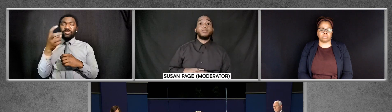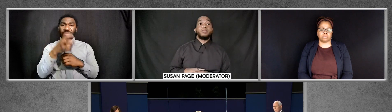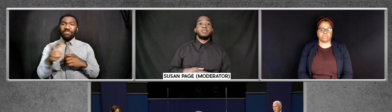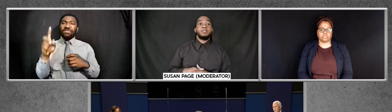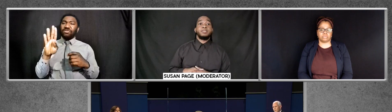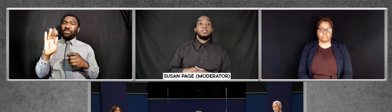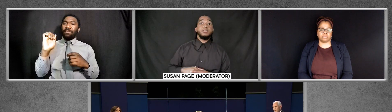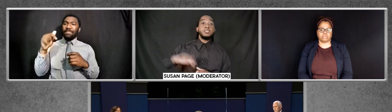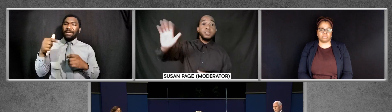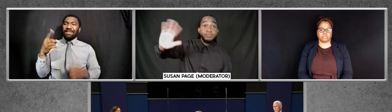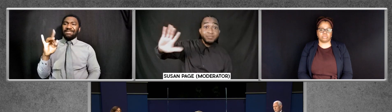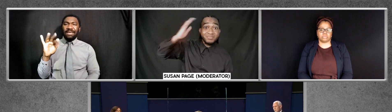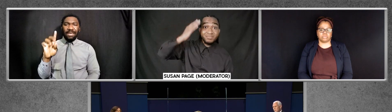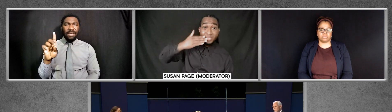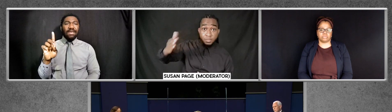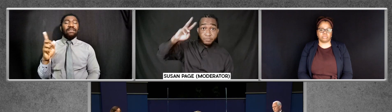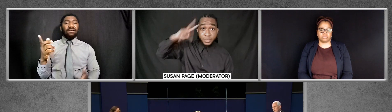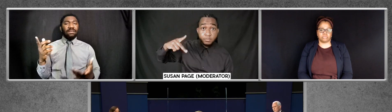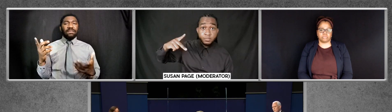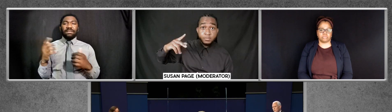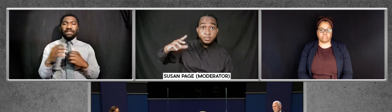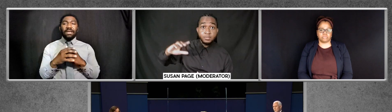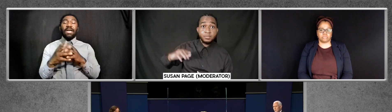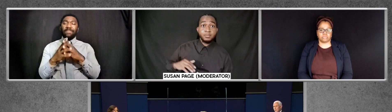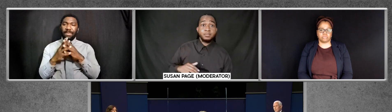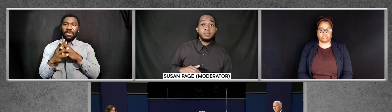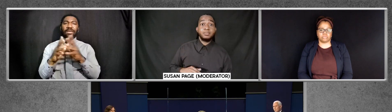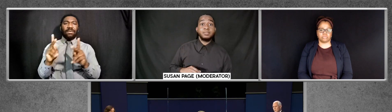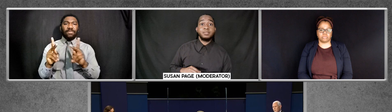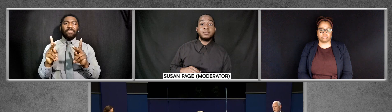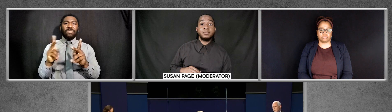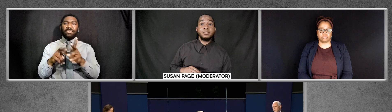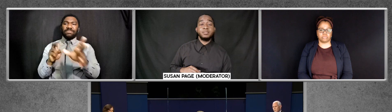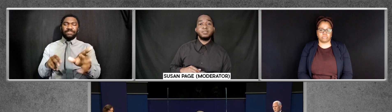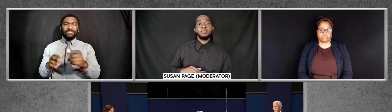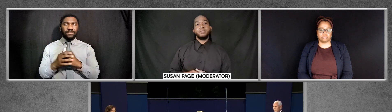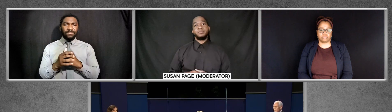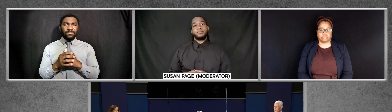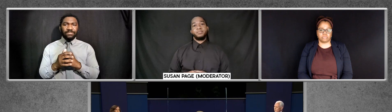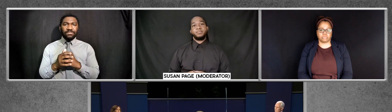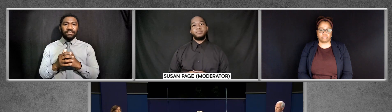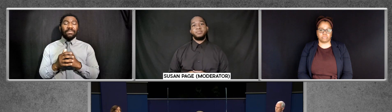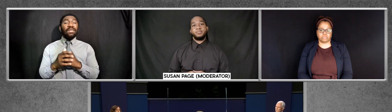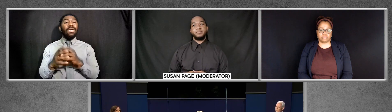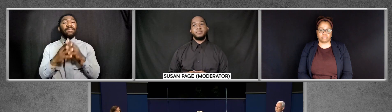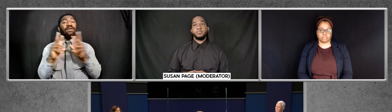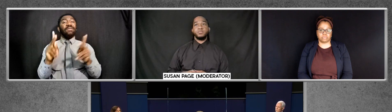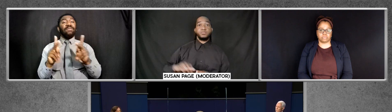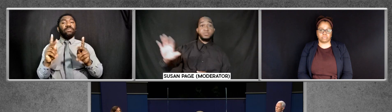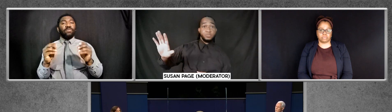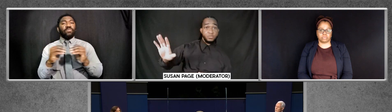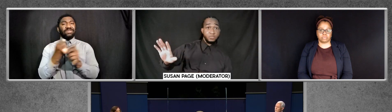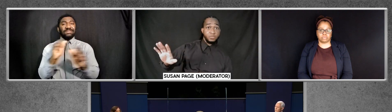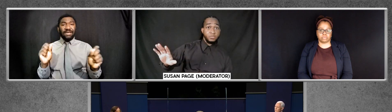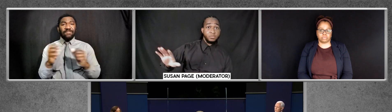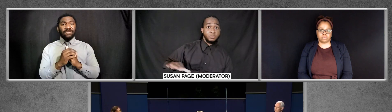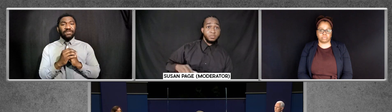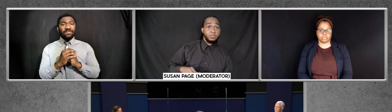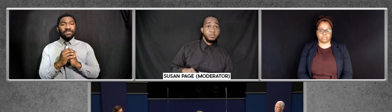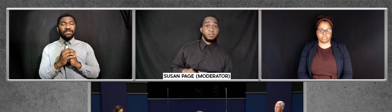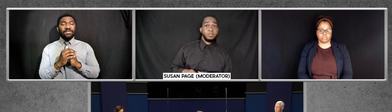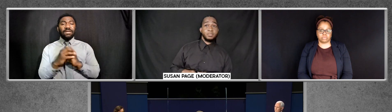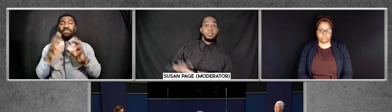him out. Thank you, Vice President Pence. And America is safer, our allies are safer, and the American people know President Donald Trump will never